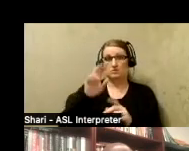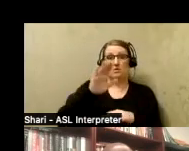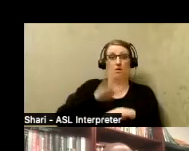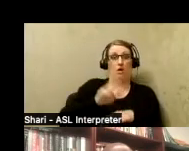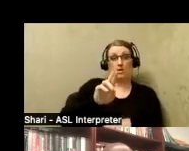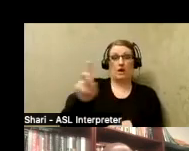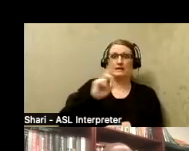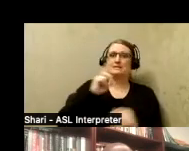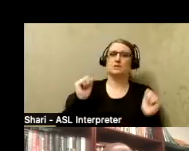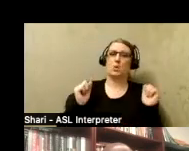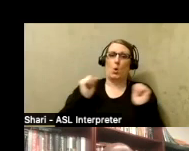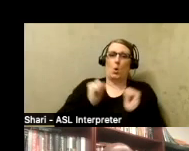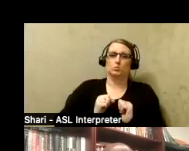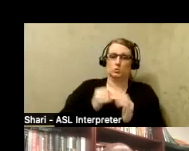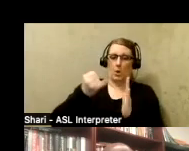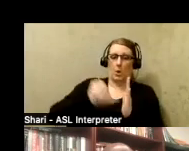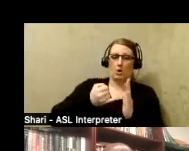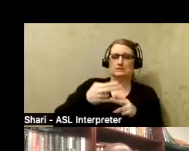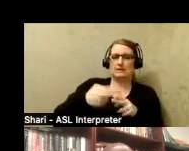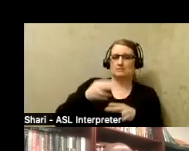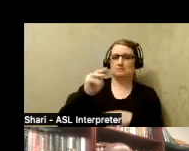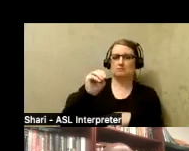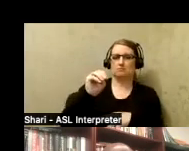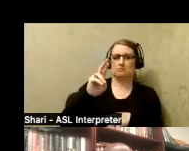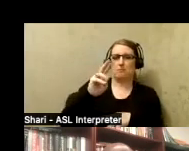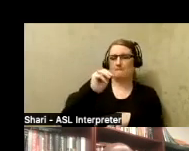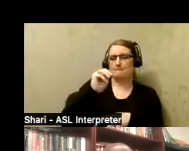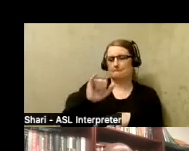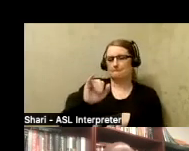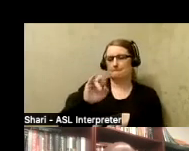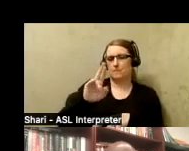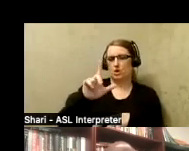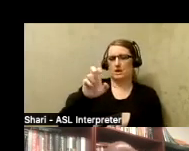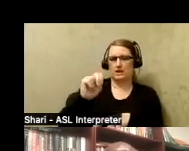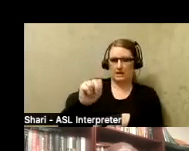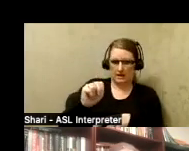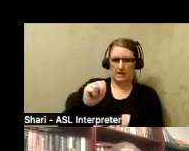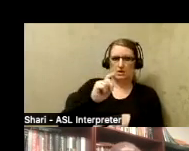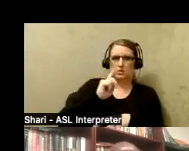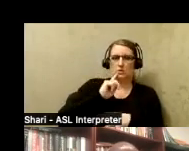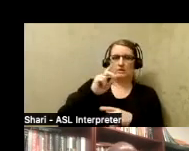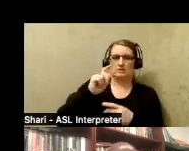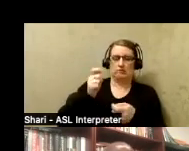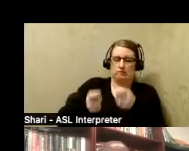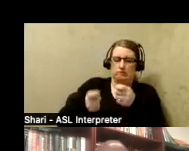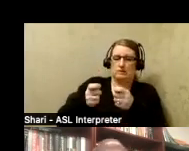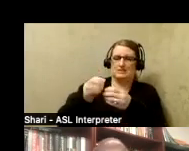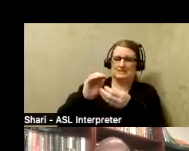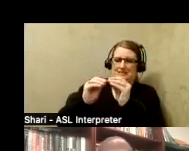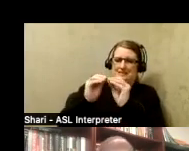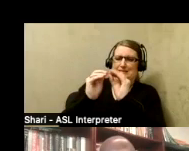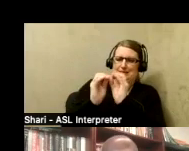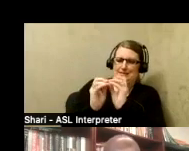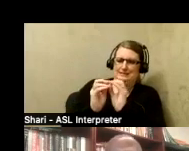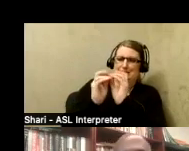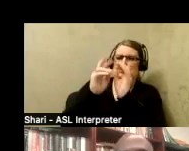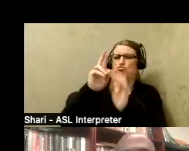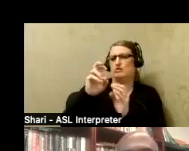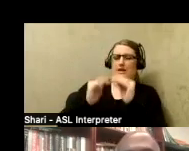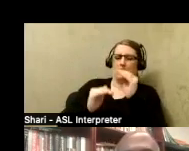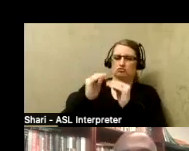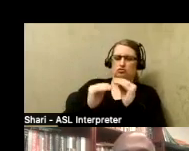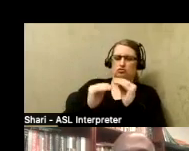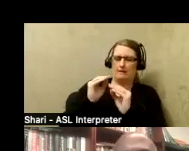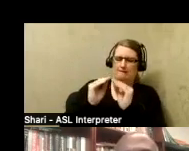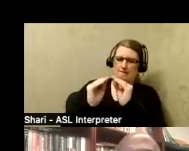a coat by an artist we know as Merlin. It took a lot of research to reconstruct this, but she was a patient at the Eastern State